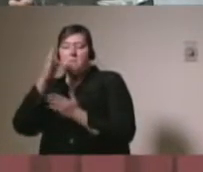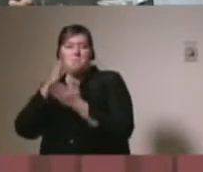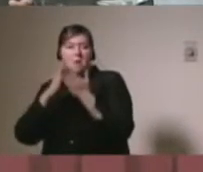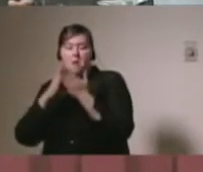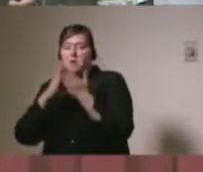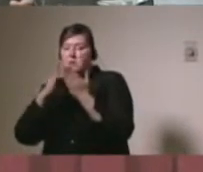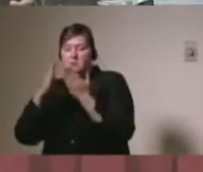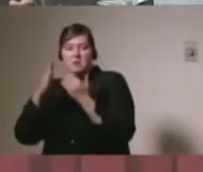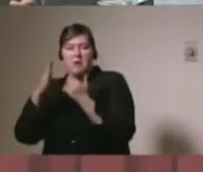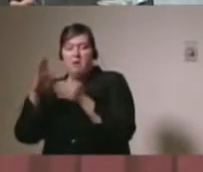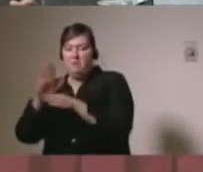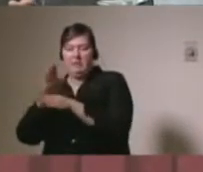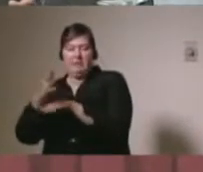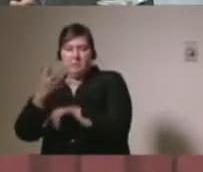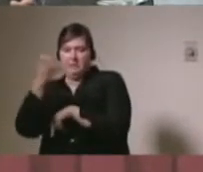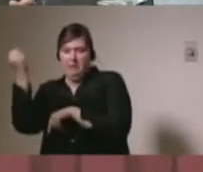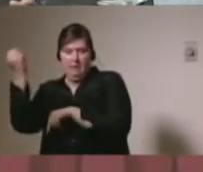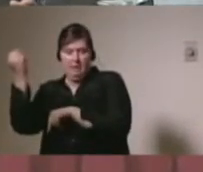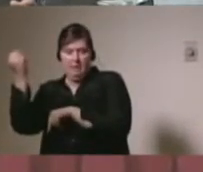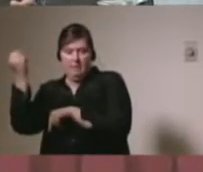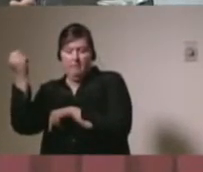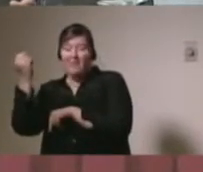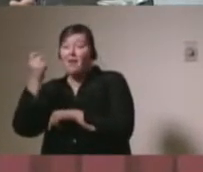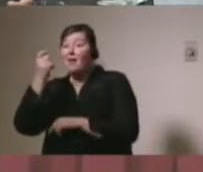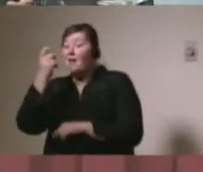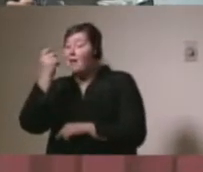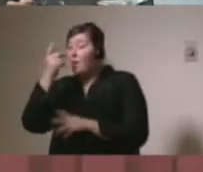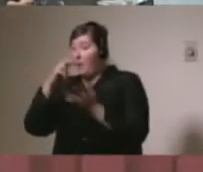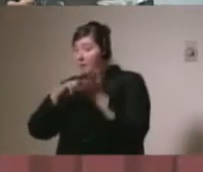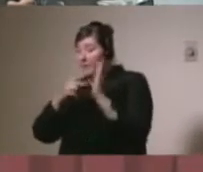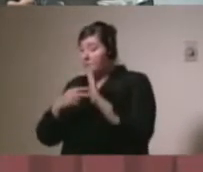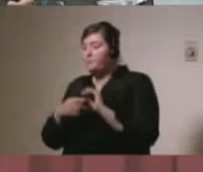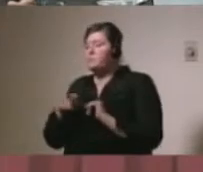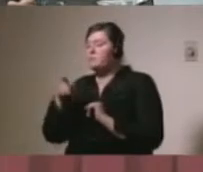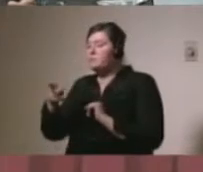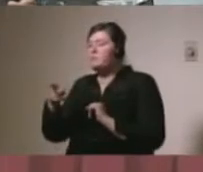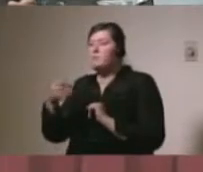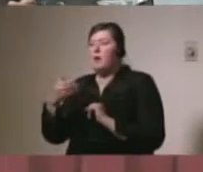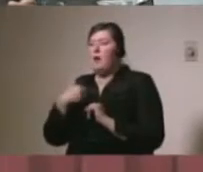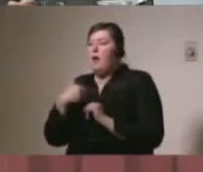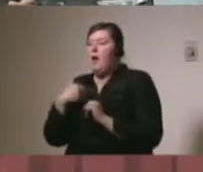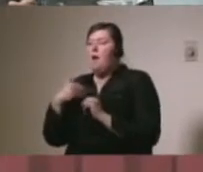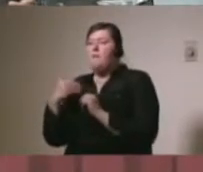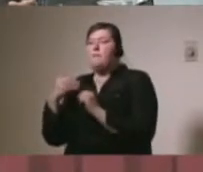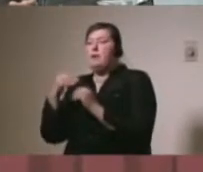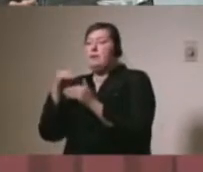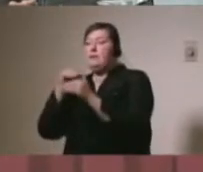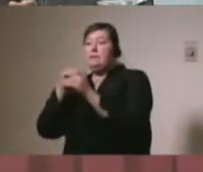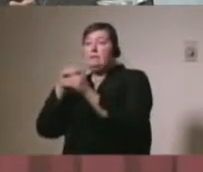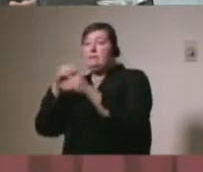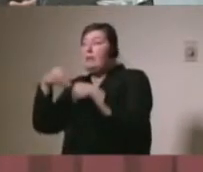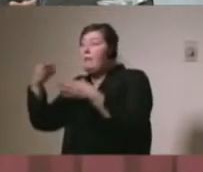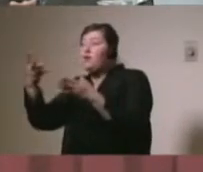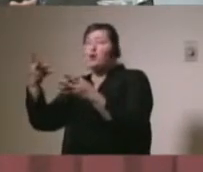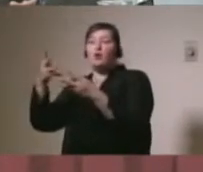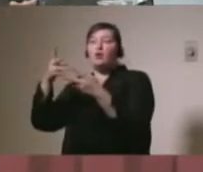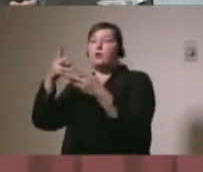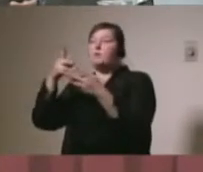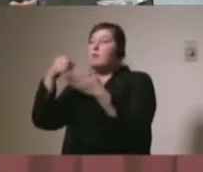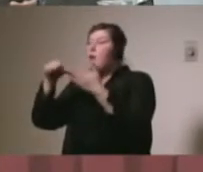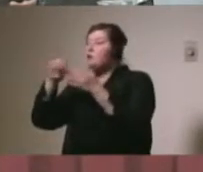And what I mean by that is they only deliver to the areas that are easy to deliver to. So they're seen